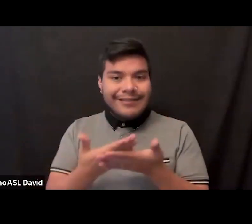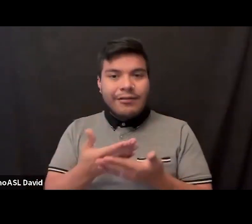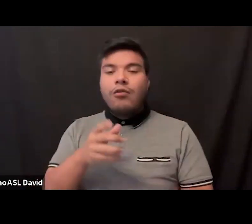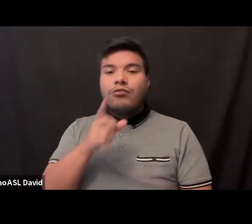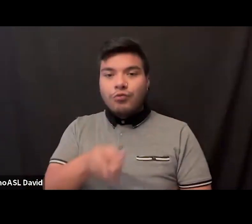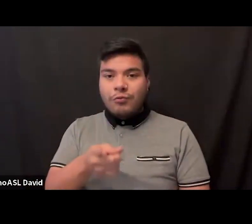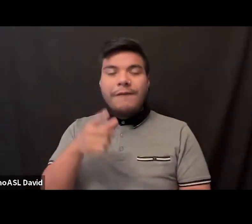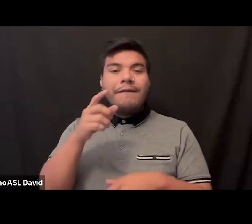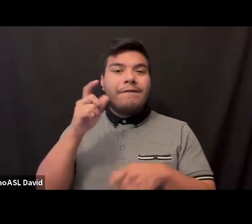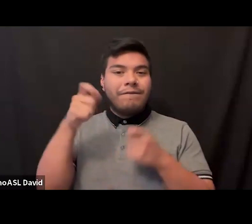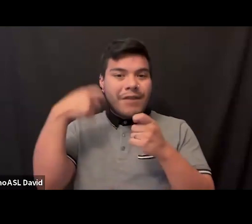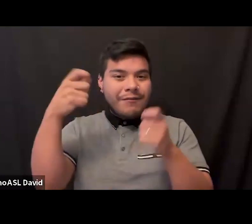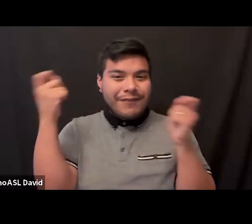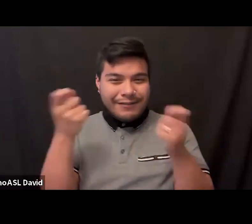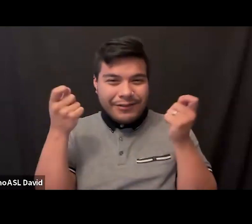Festival.